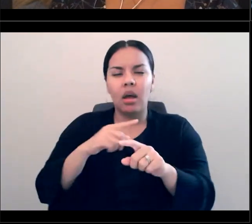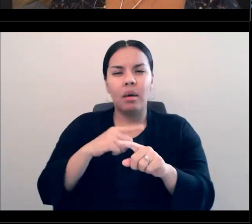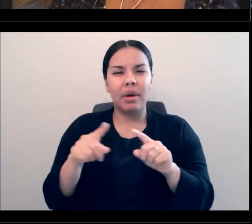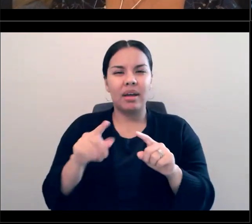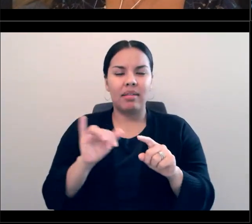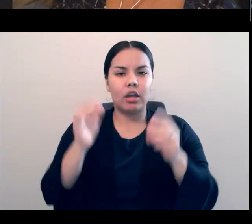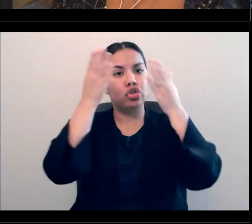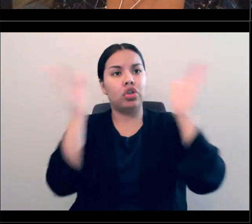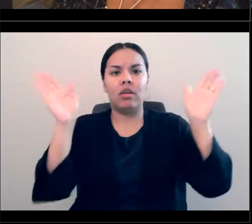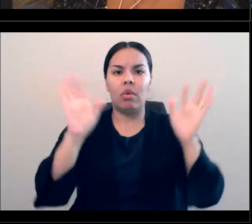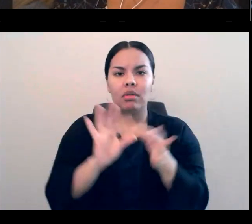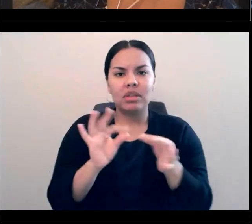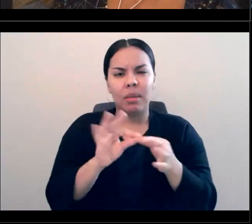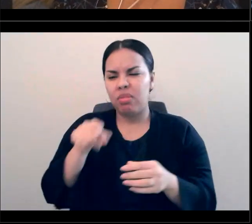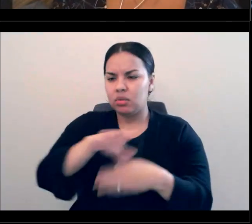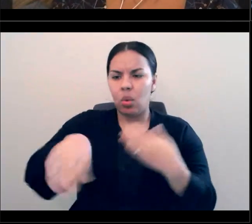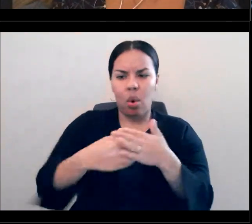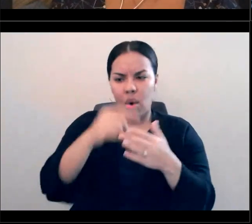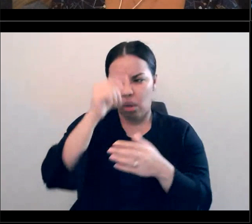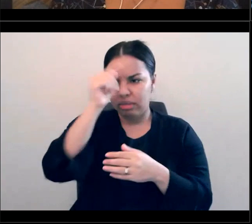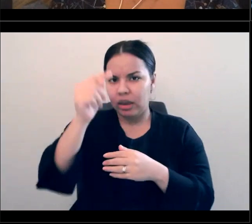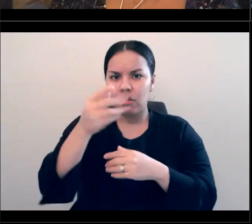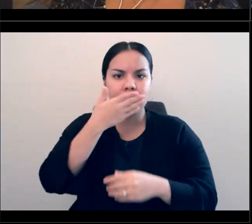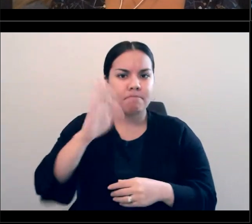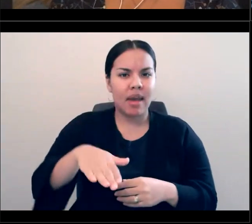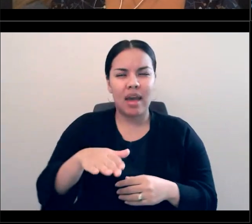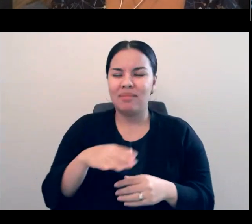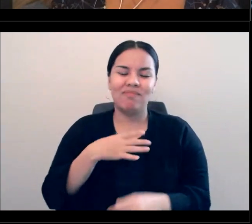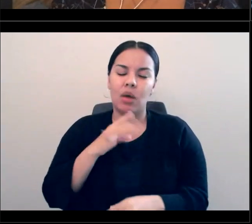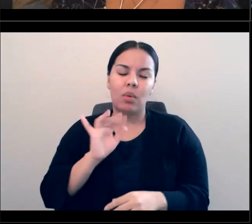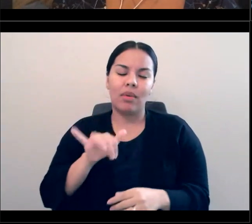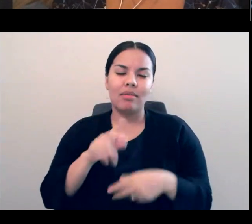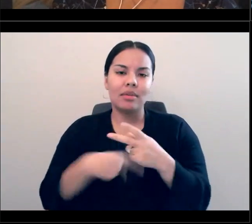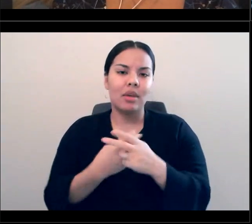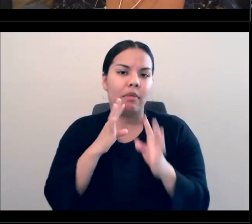bad. I don't like that, and I don't think we should do it.